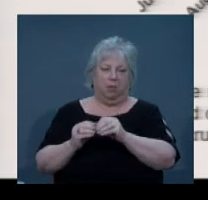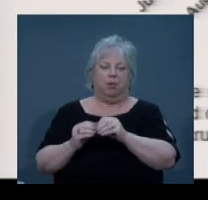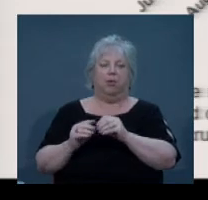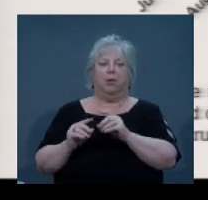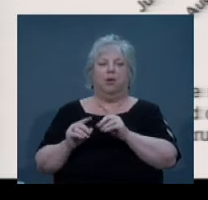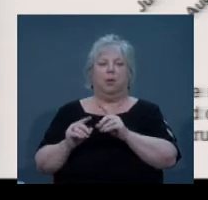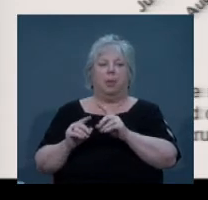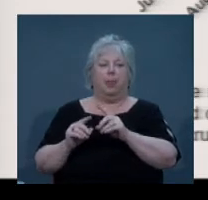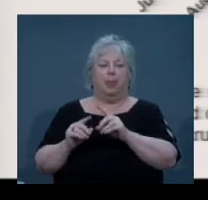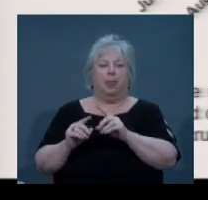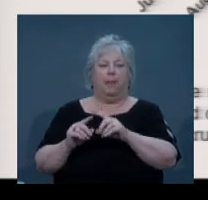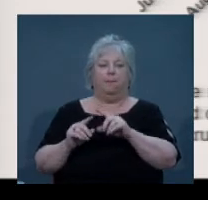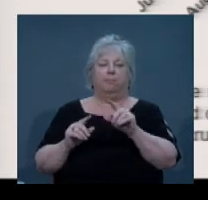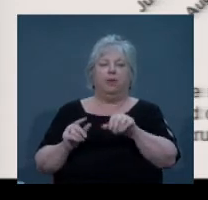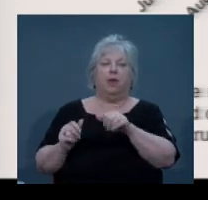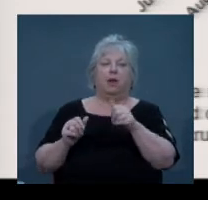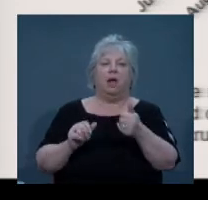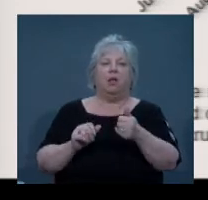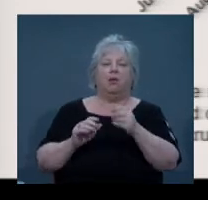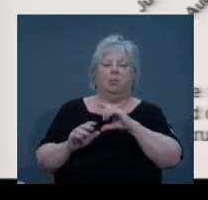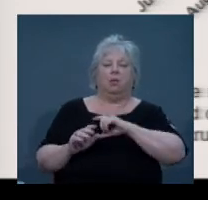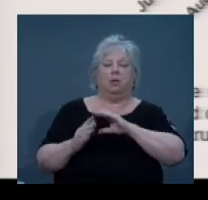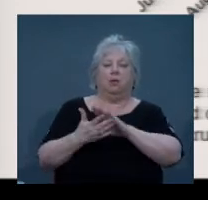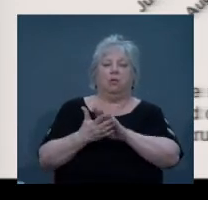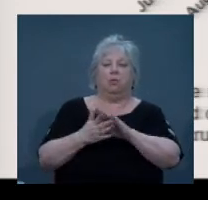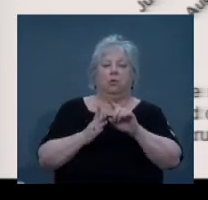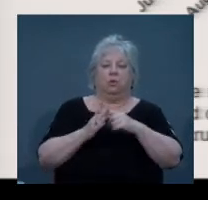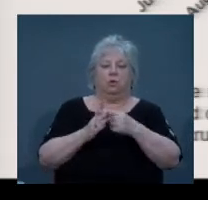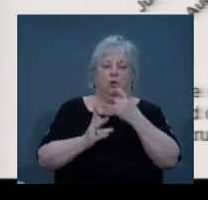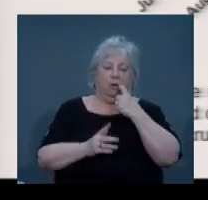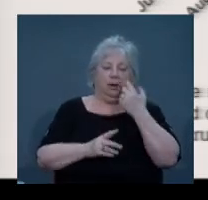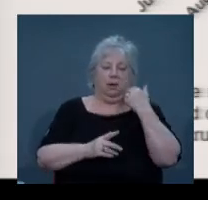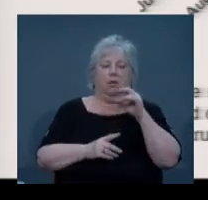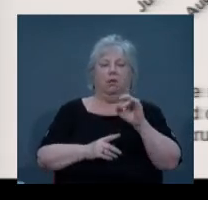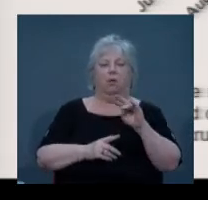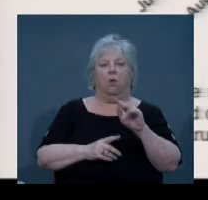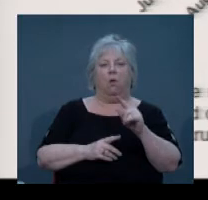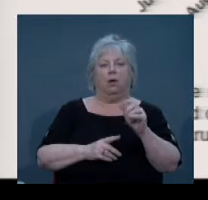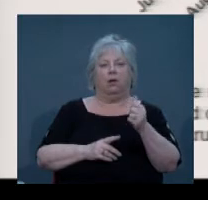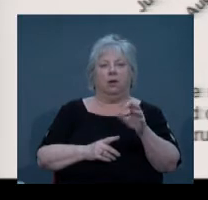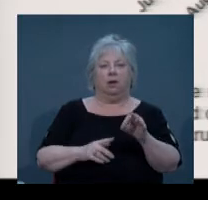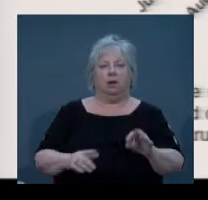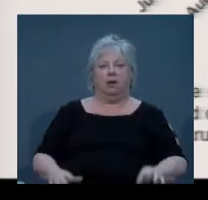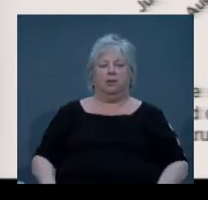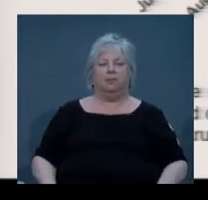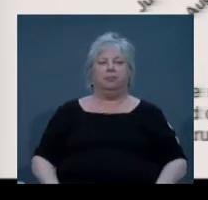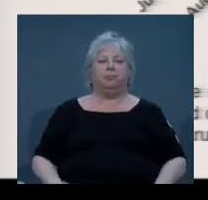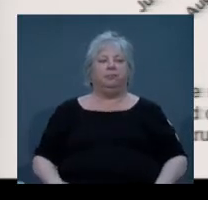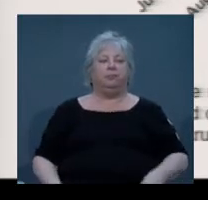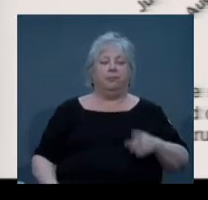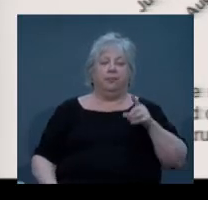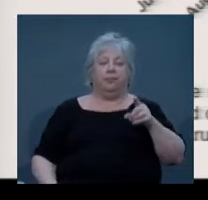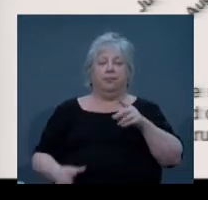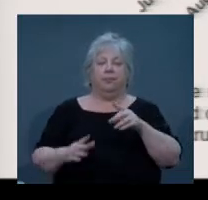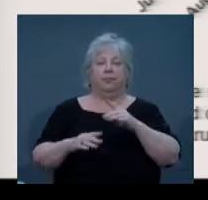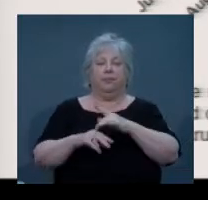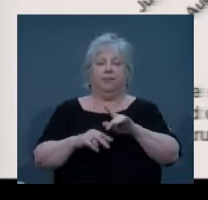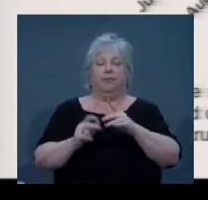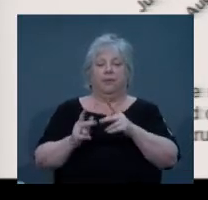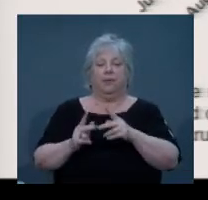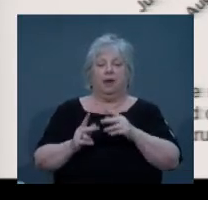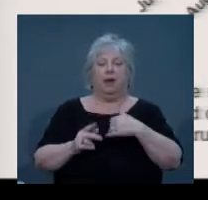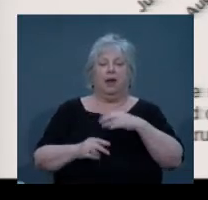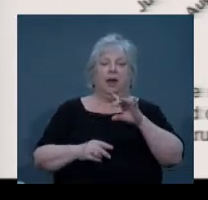But the other another police school began August 19th. In addition to those vacant positions, there were